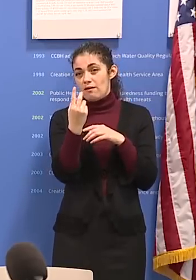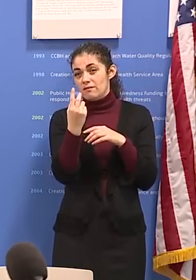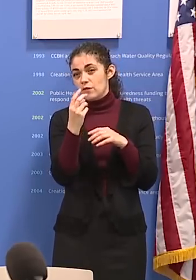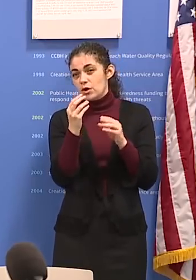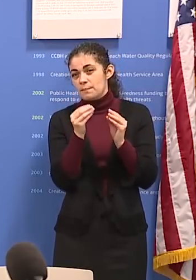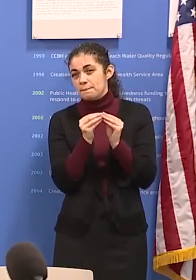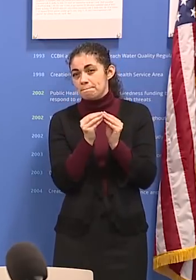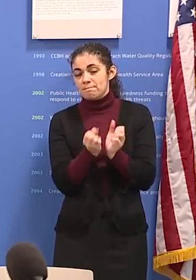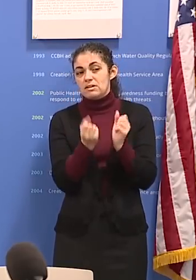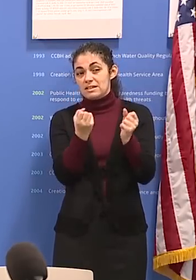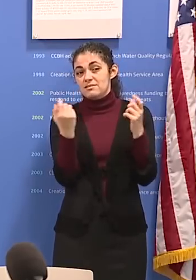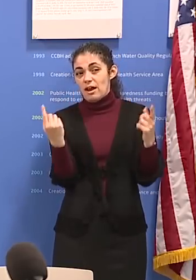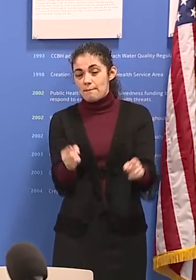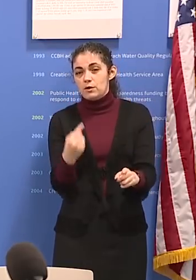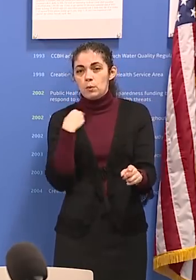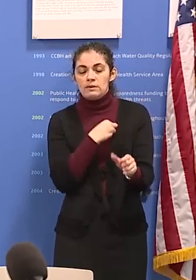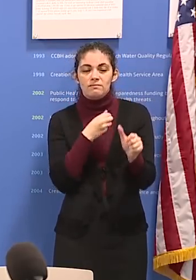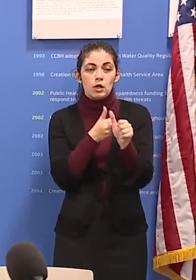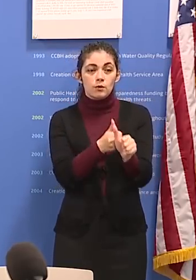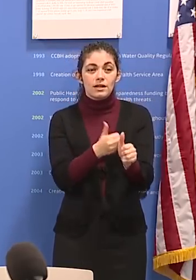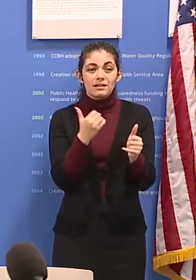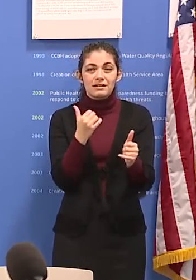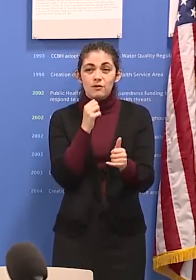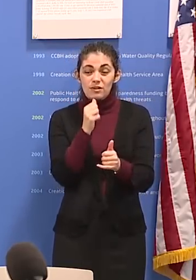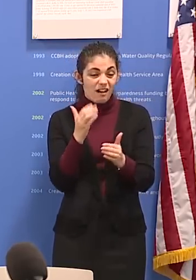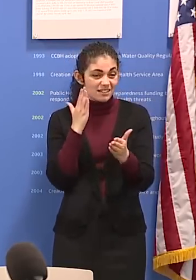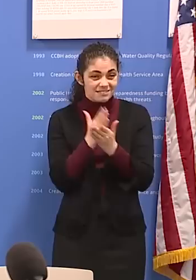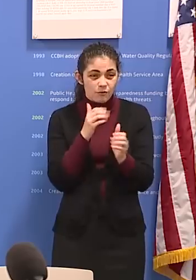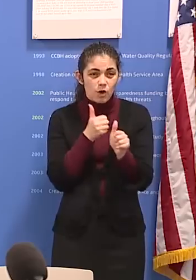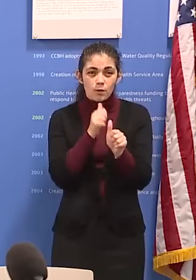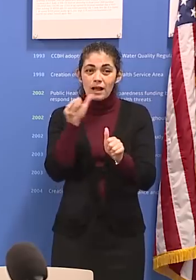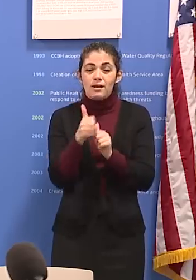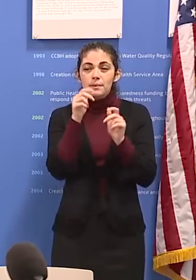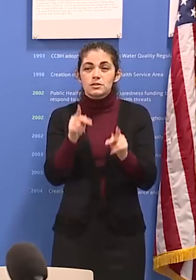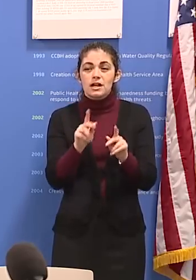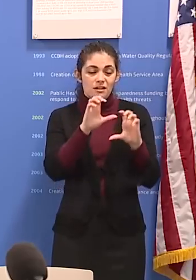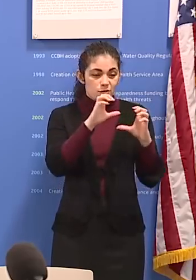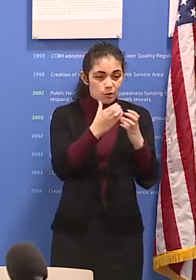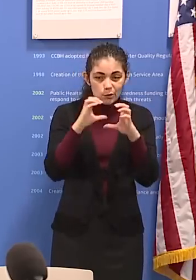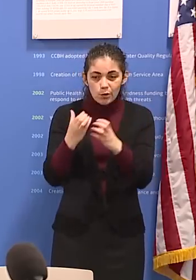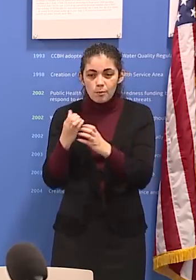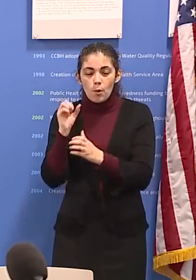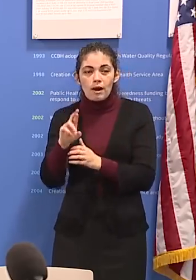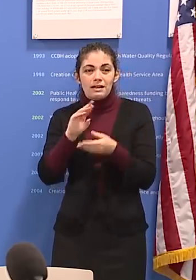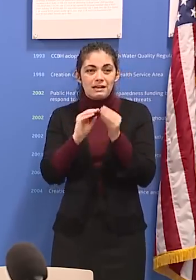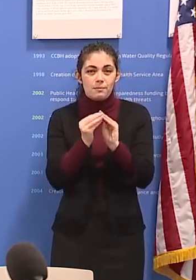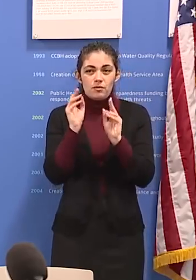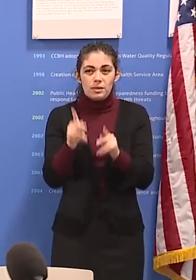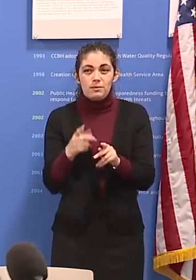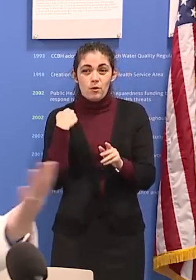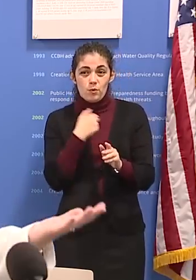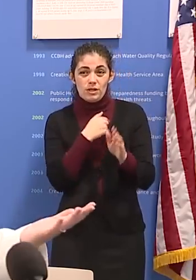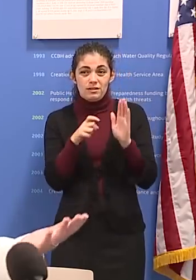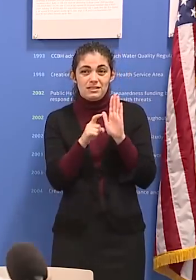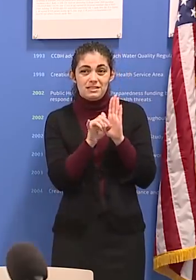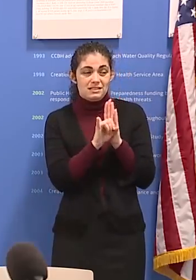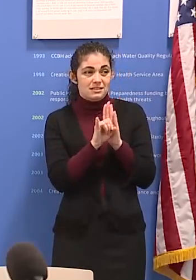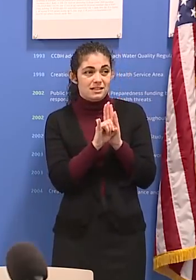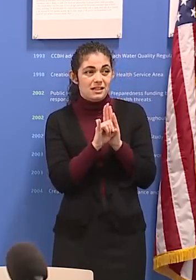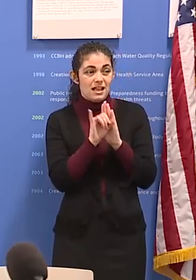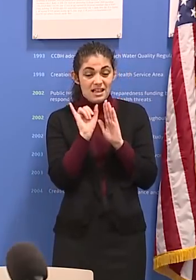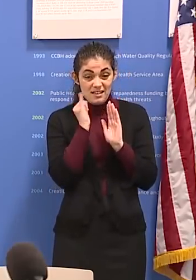we're in actively following, and we have not stopped following any clusters or any cases that we have identified. Even those who have